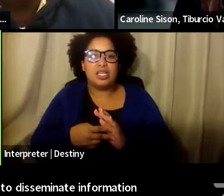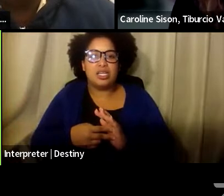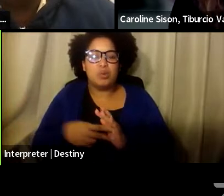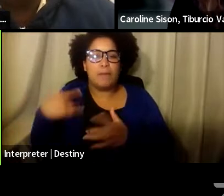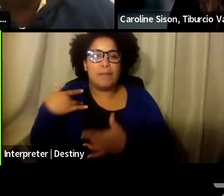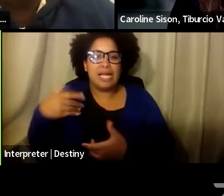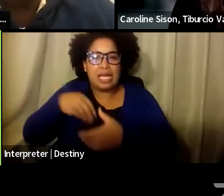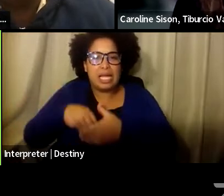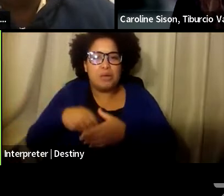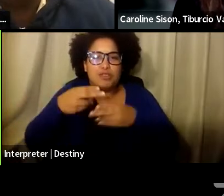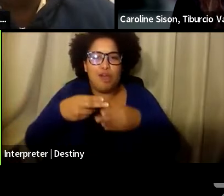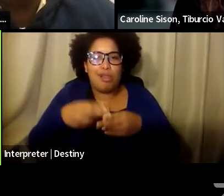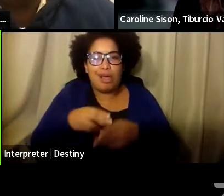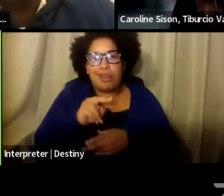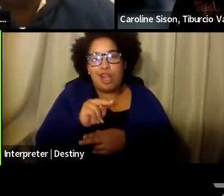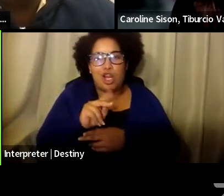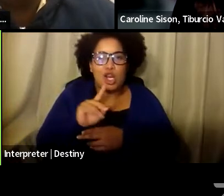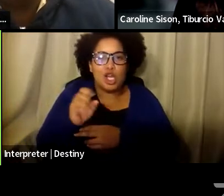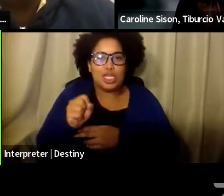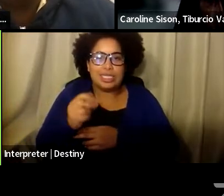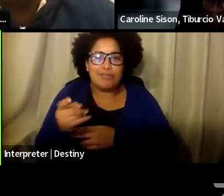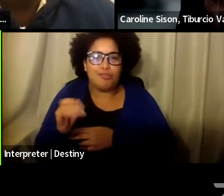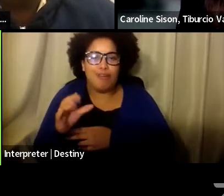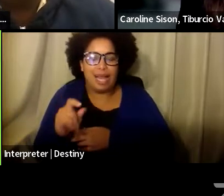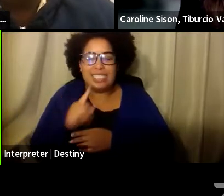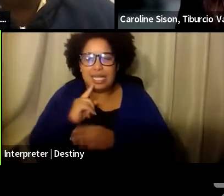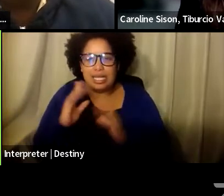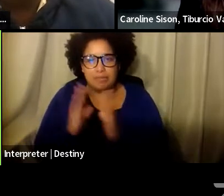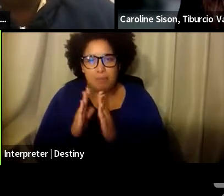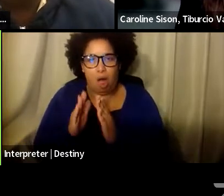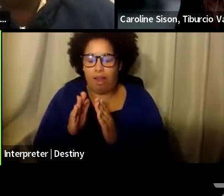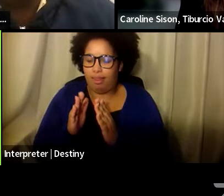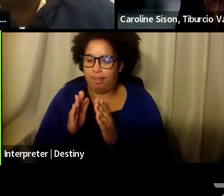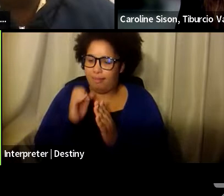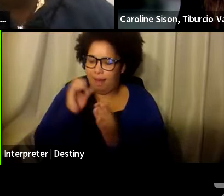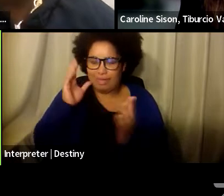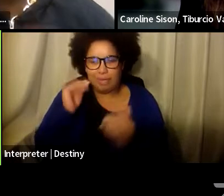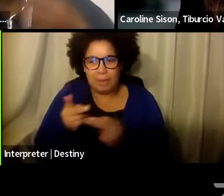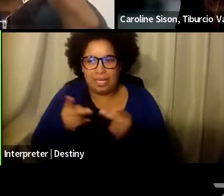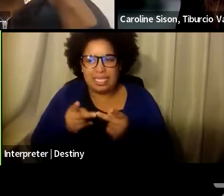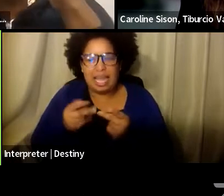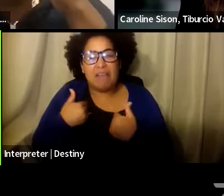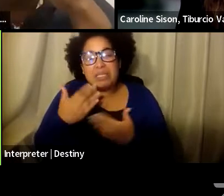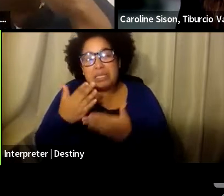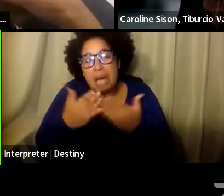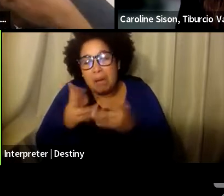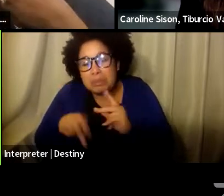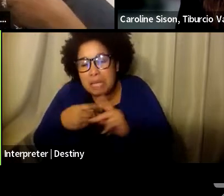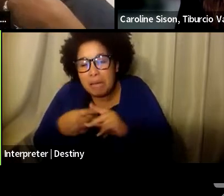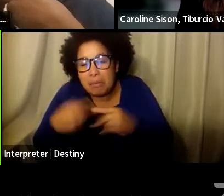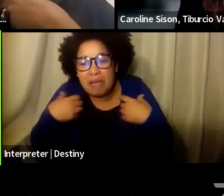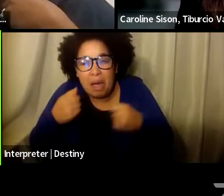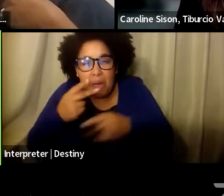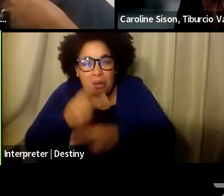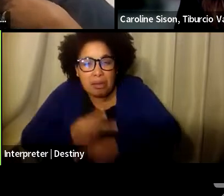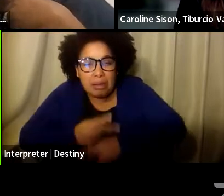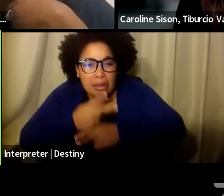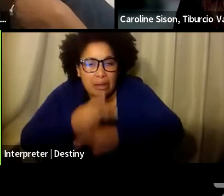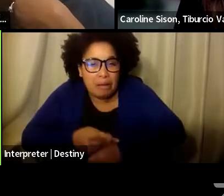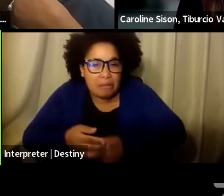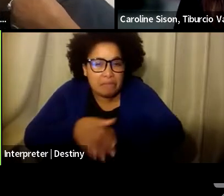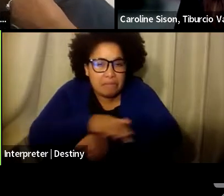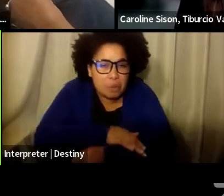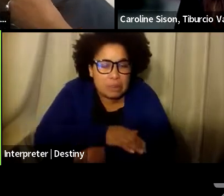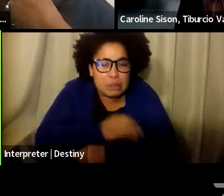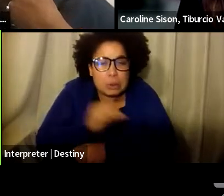in the nooks and crannies of people who really maybe have some kind of healthcare coverage during this stage, but are